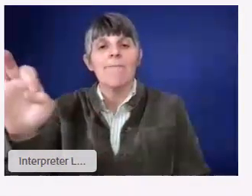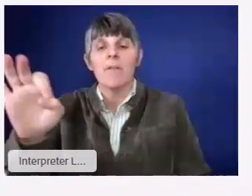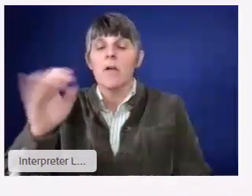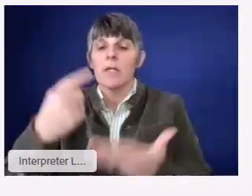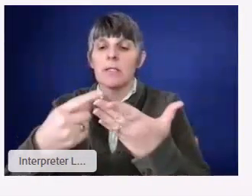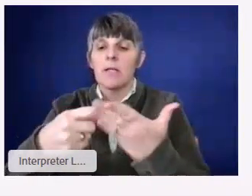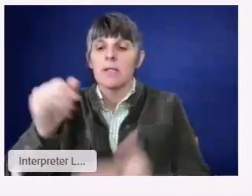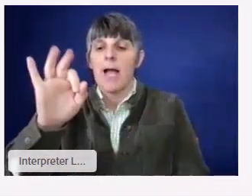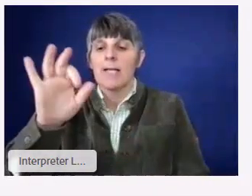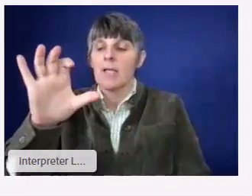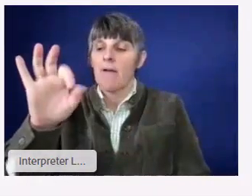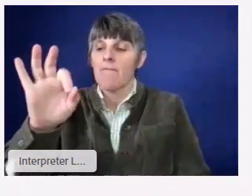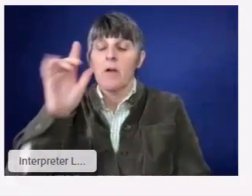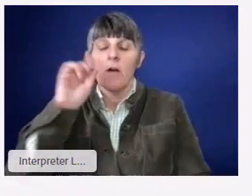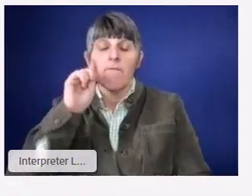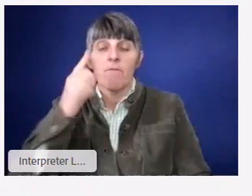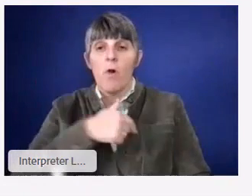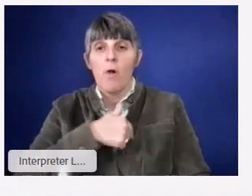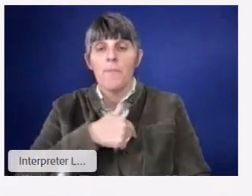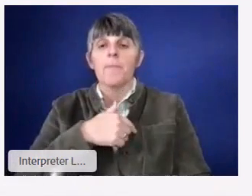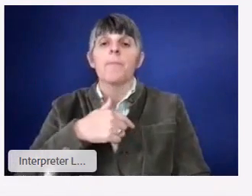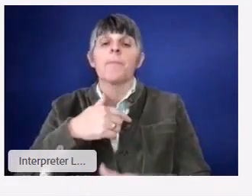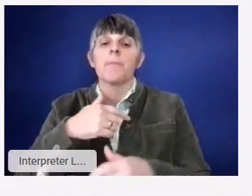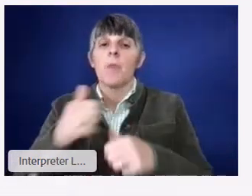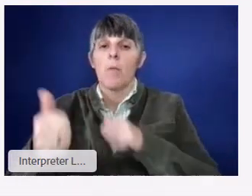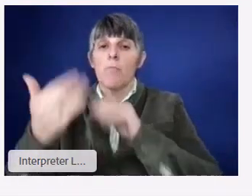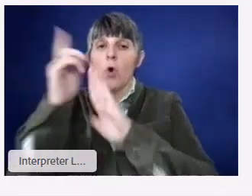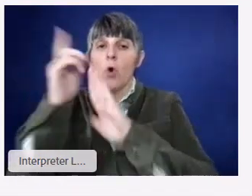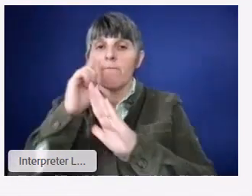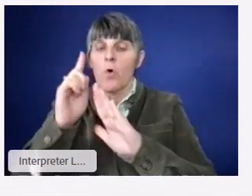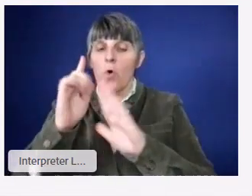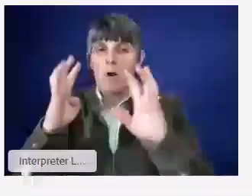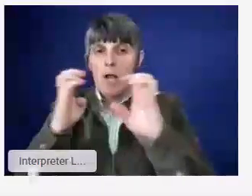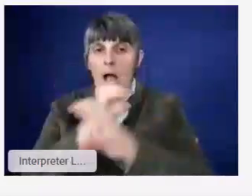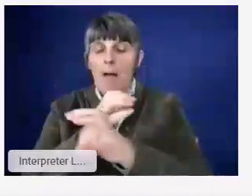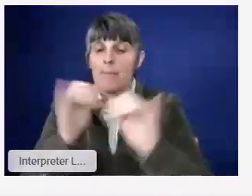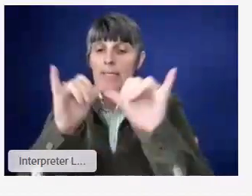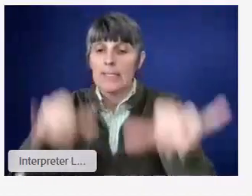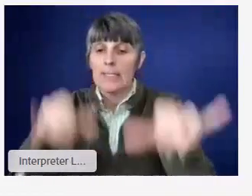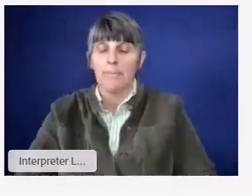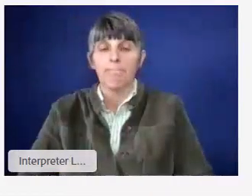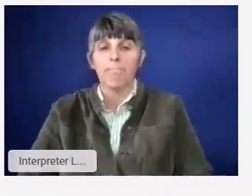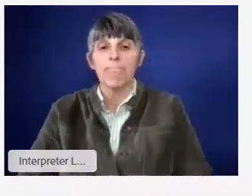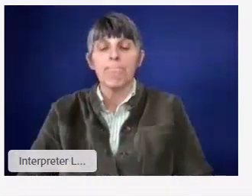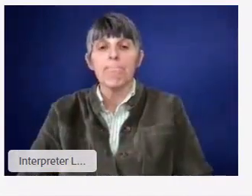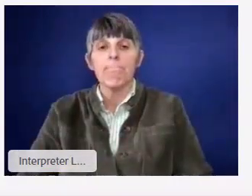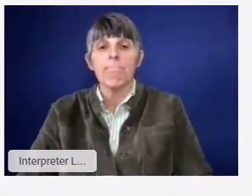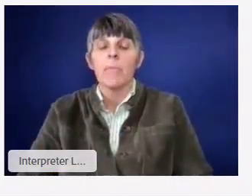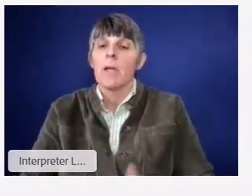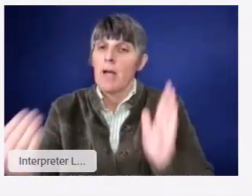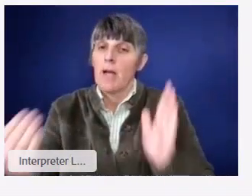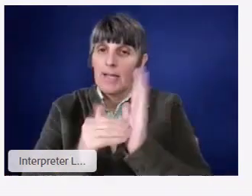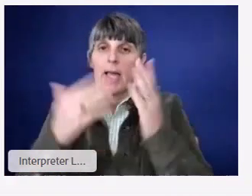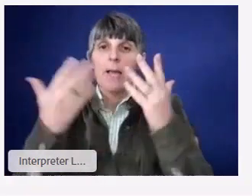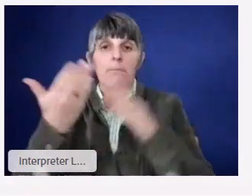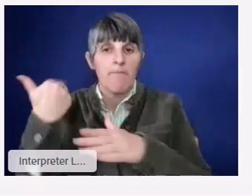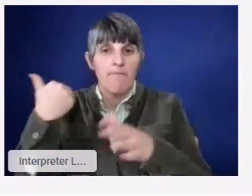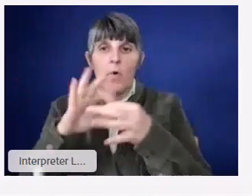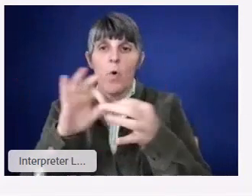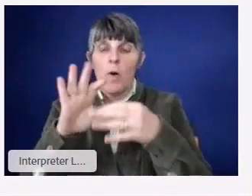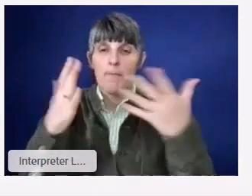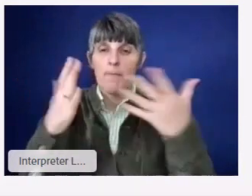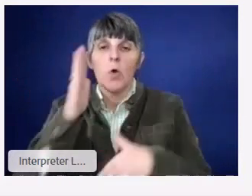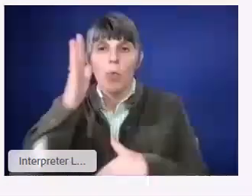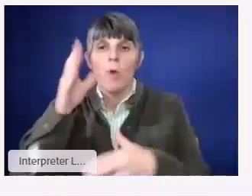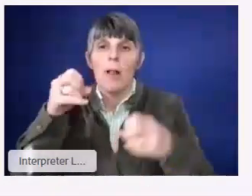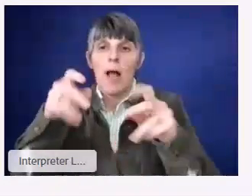Buffalo systems engineering approach for a complex system. Again, as I mentioned previously, there will be an